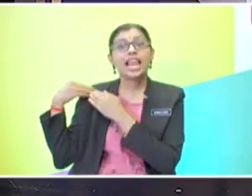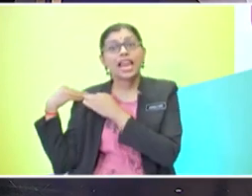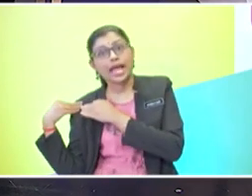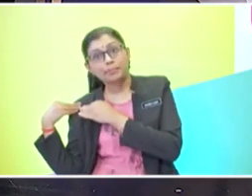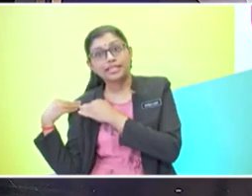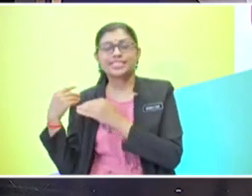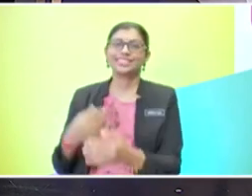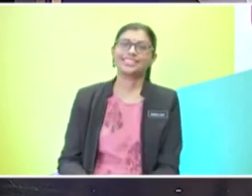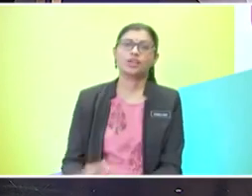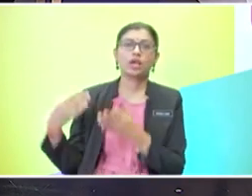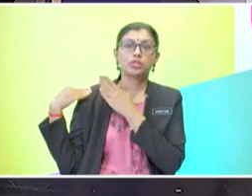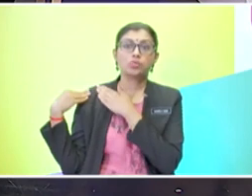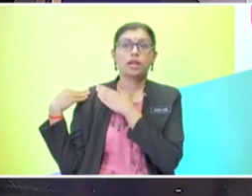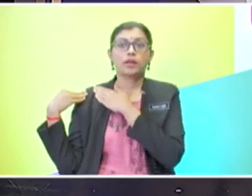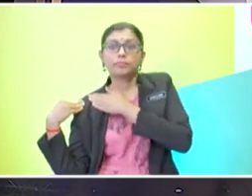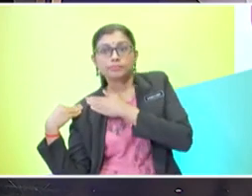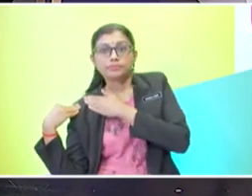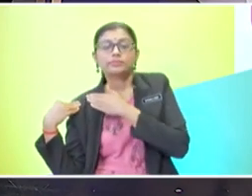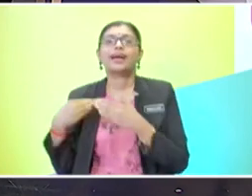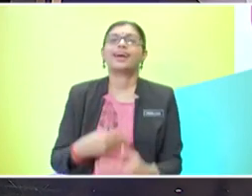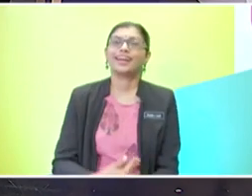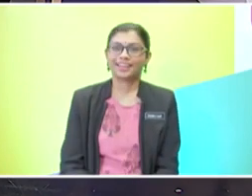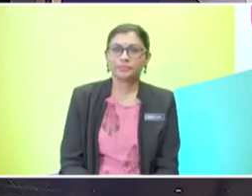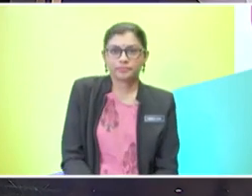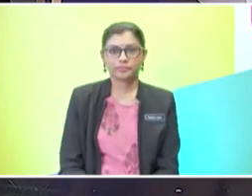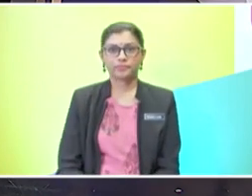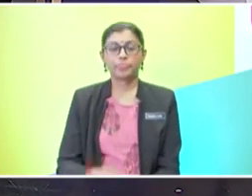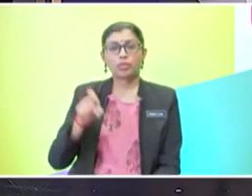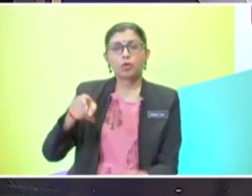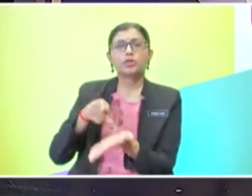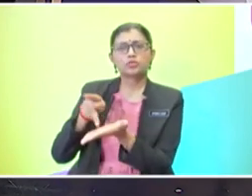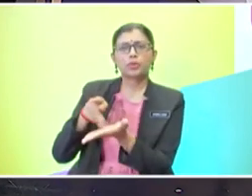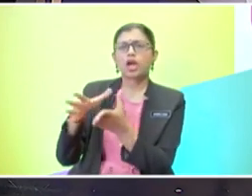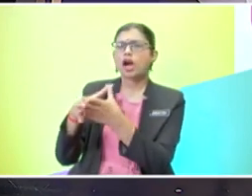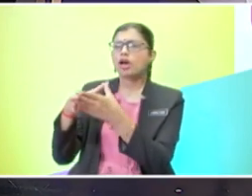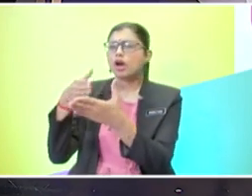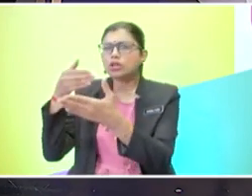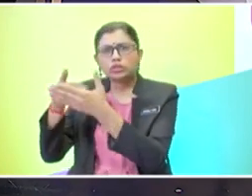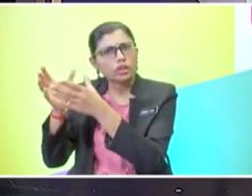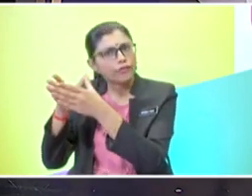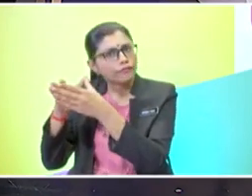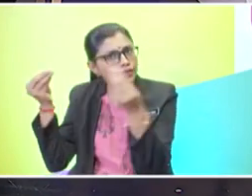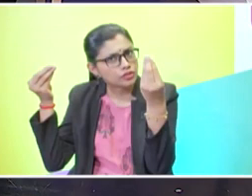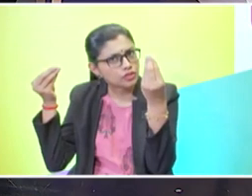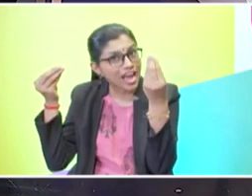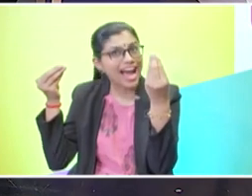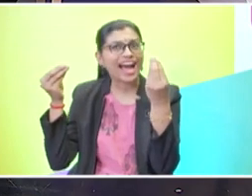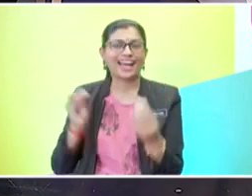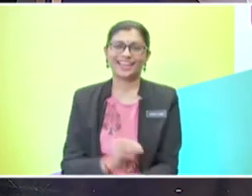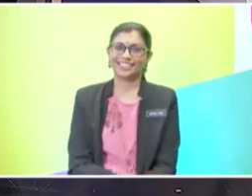liability. That means you are responsible. You have to pay until the end, right? Okay, yes. Okay. So that's